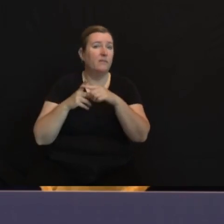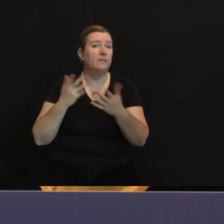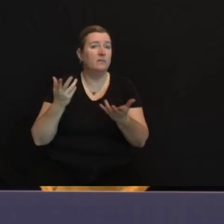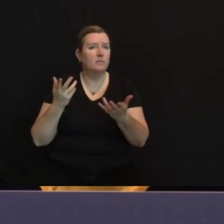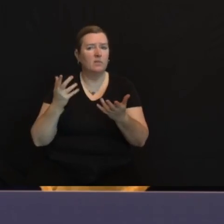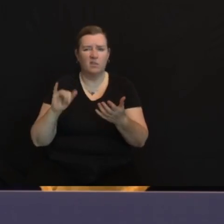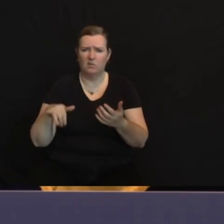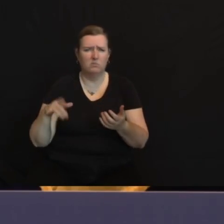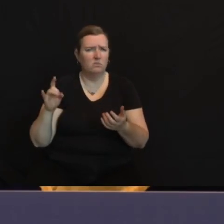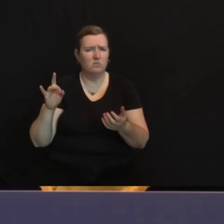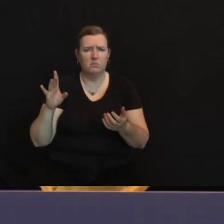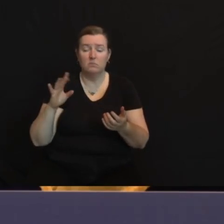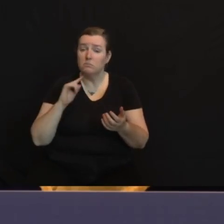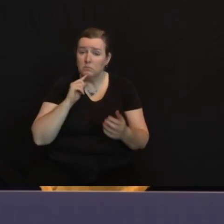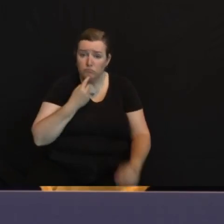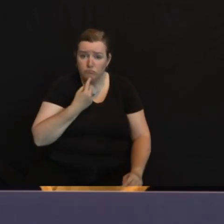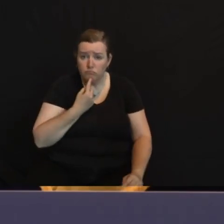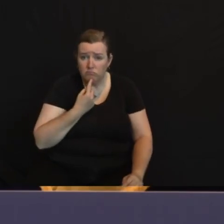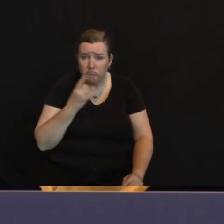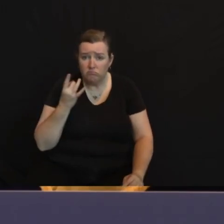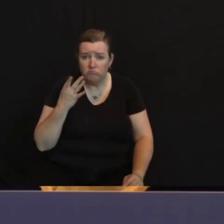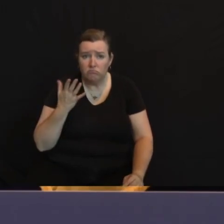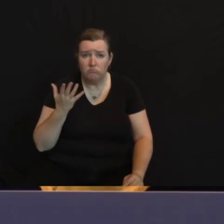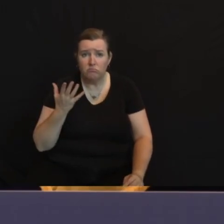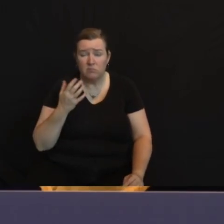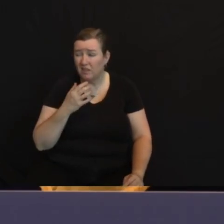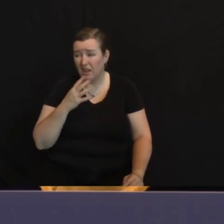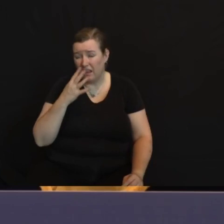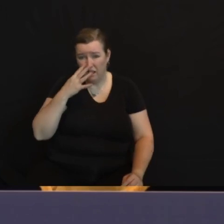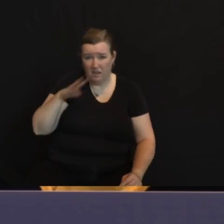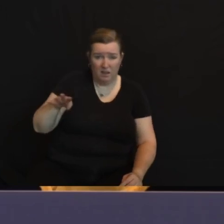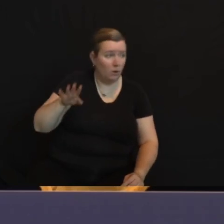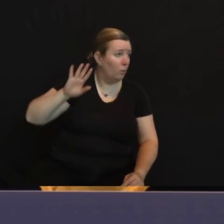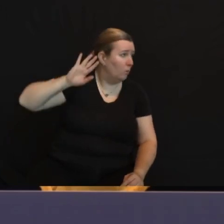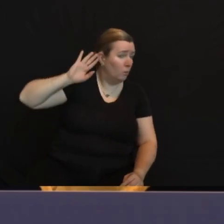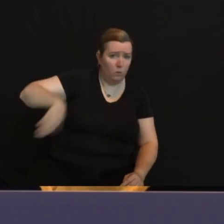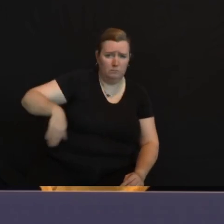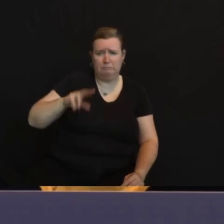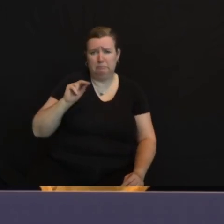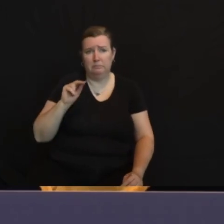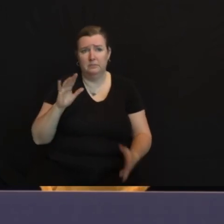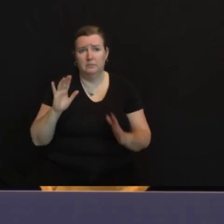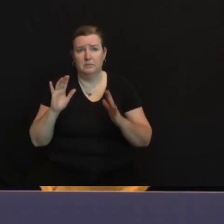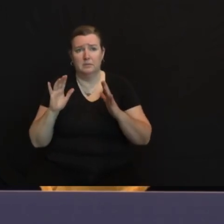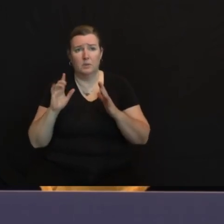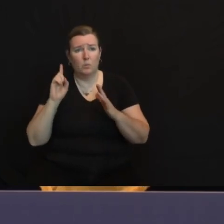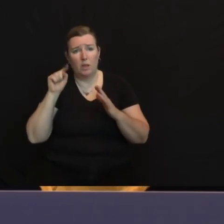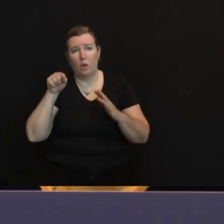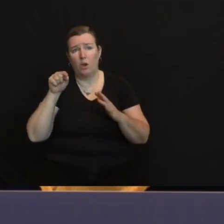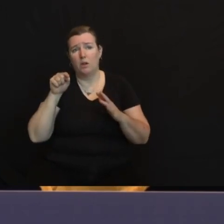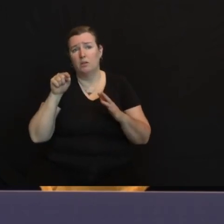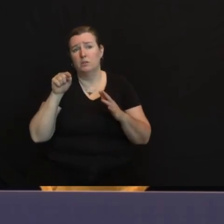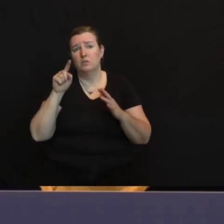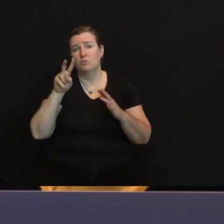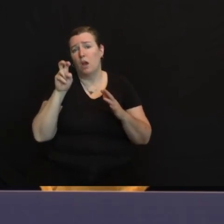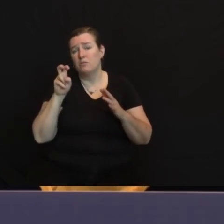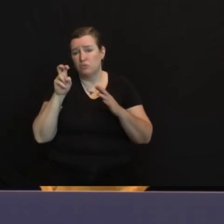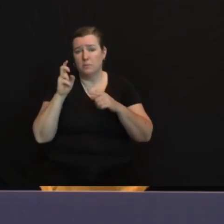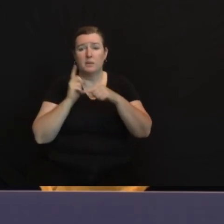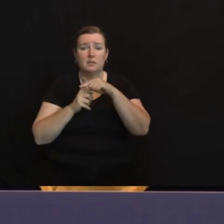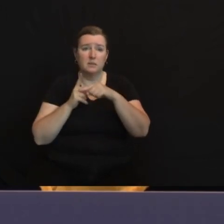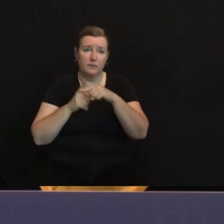cases seriously, but there are almost 1,200 cases in the state today. And so I would